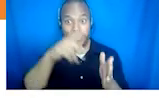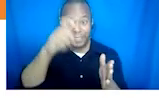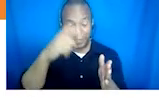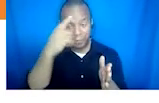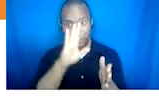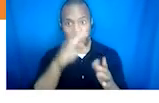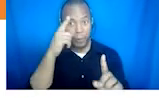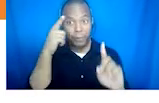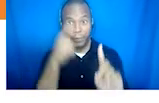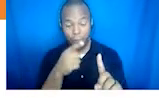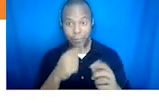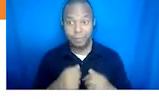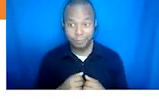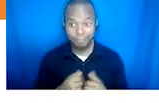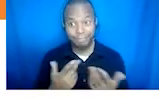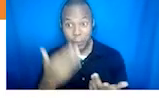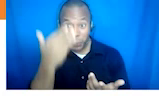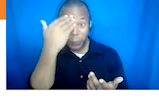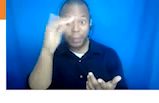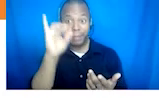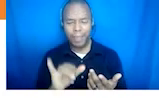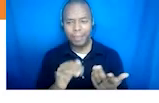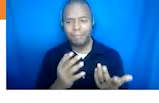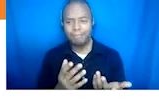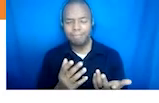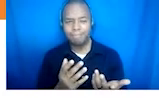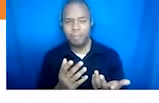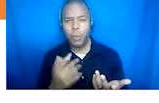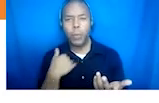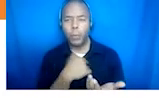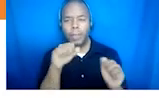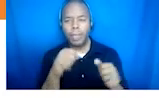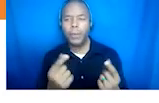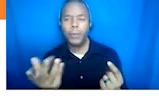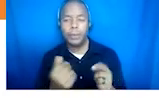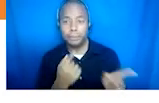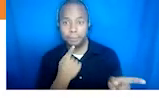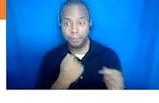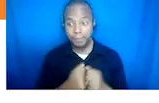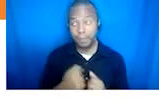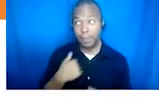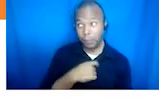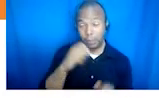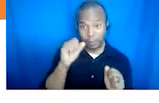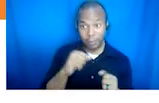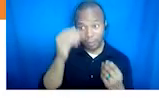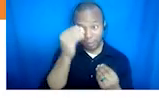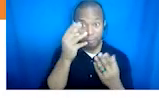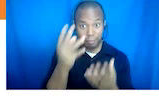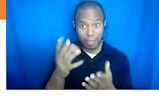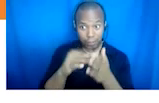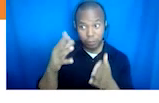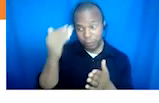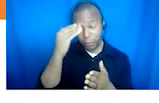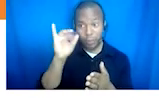Yeah. So knowing that information, Alana, what could we do? We could let our students know that this is an option, right?